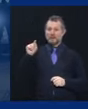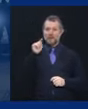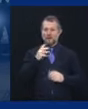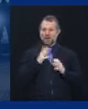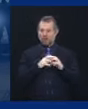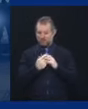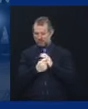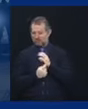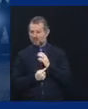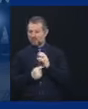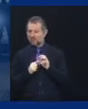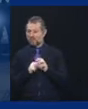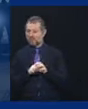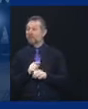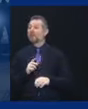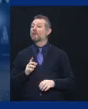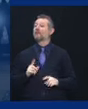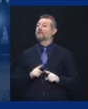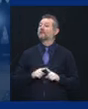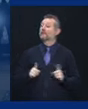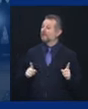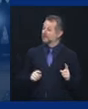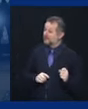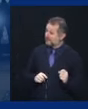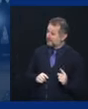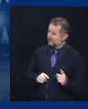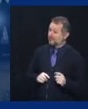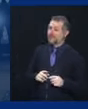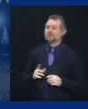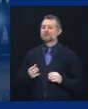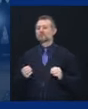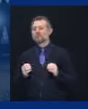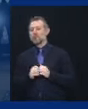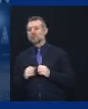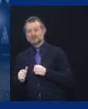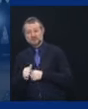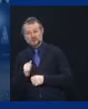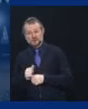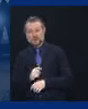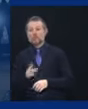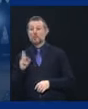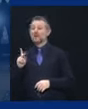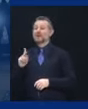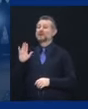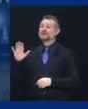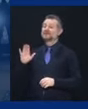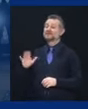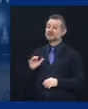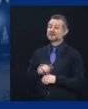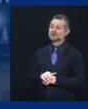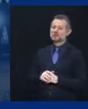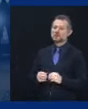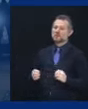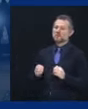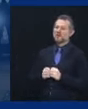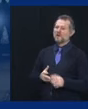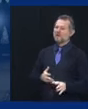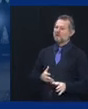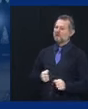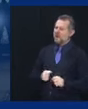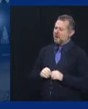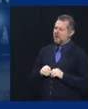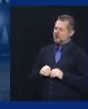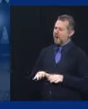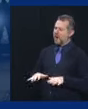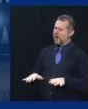are different and are more dangerous. The UK strain spreads much more quickly. CDC